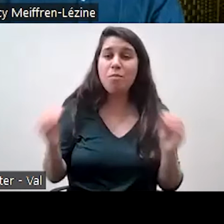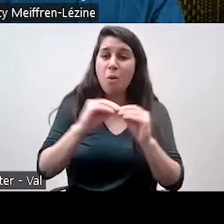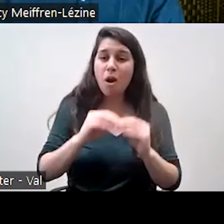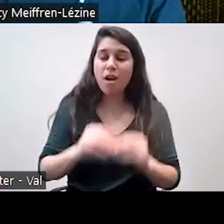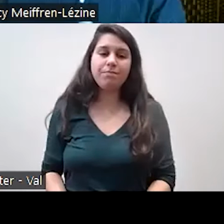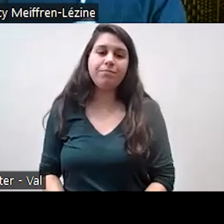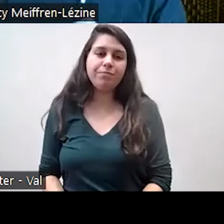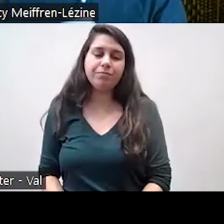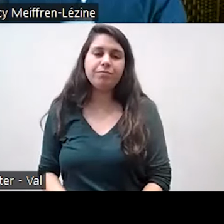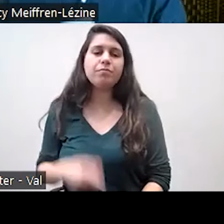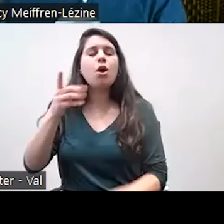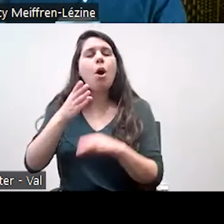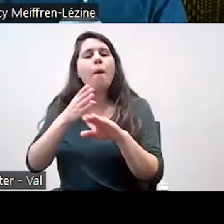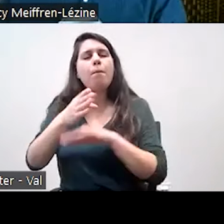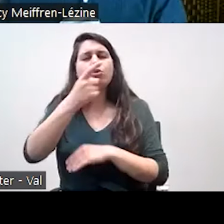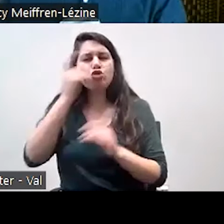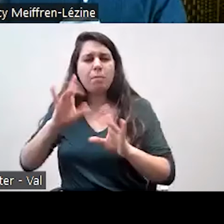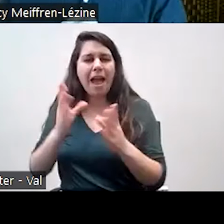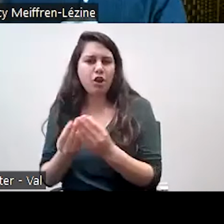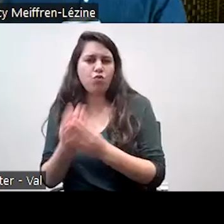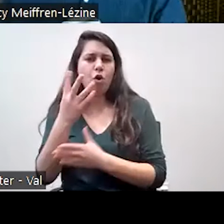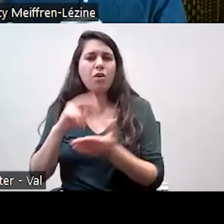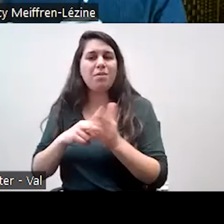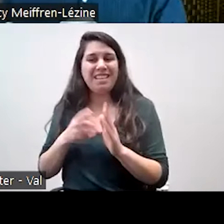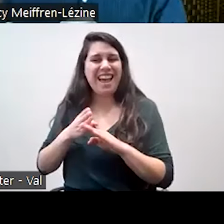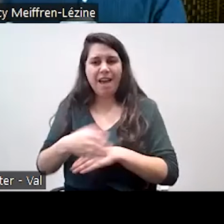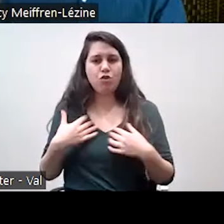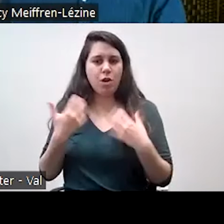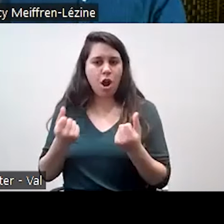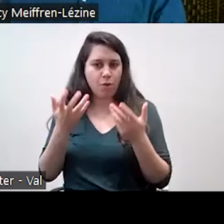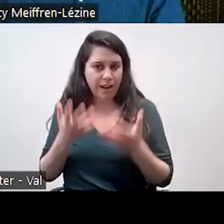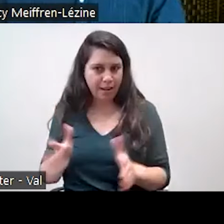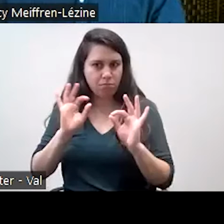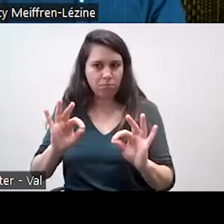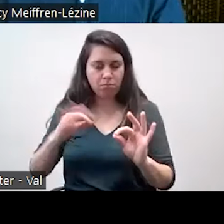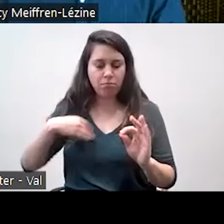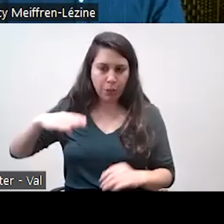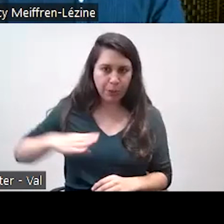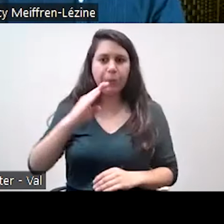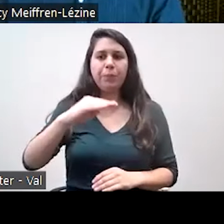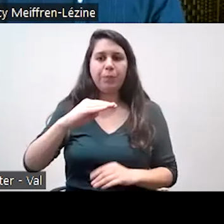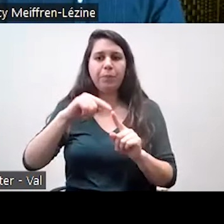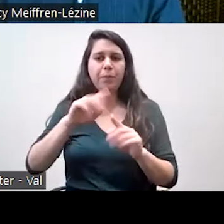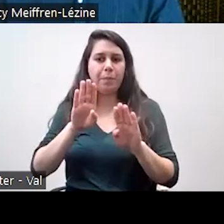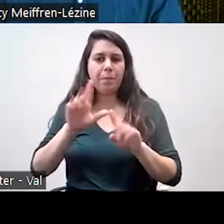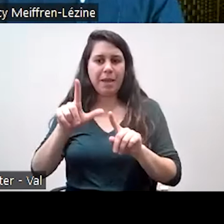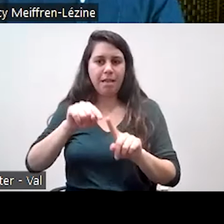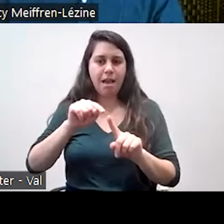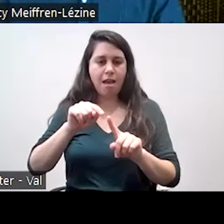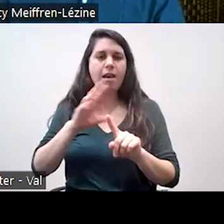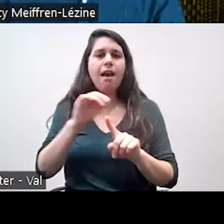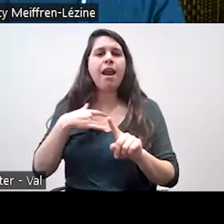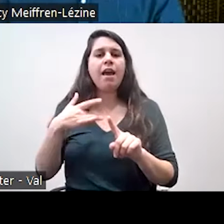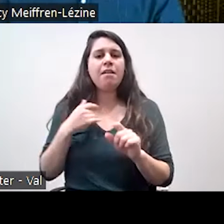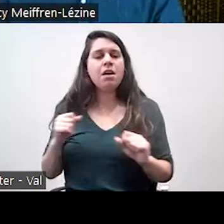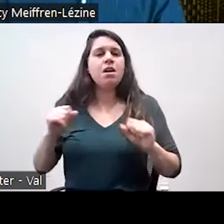the initial coping. This happens after the recovery. And the thing that contributes to this is finding